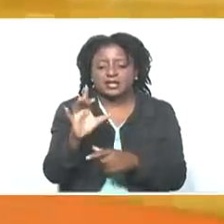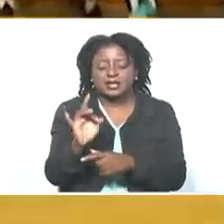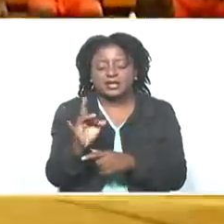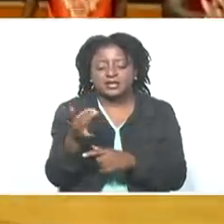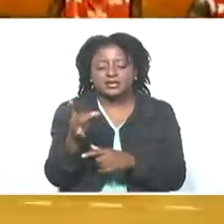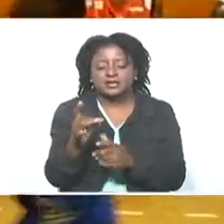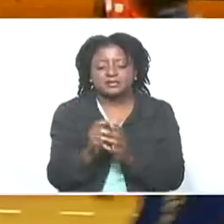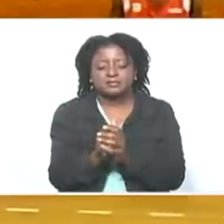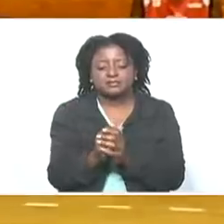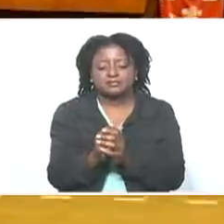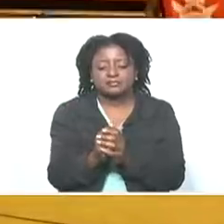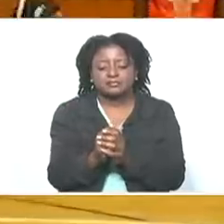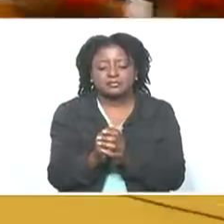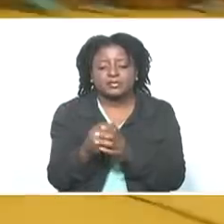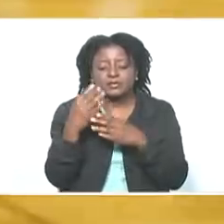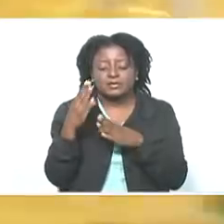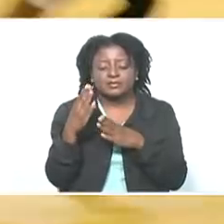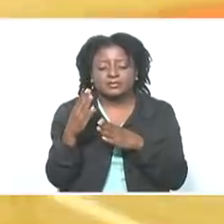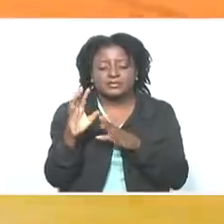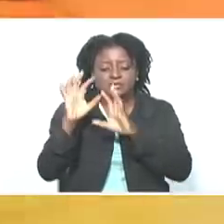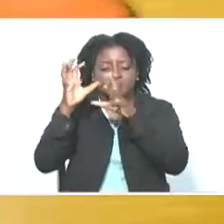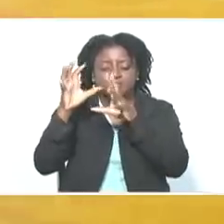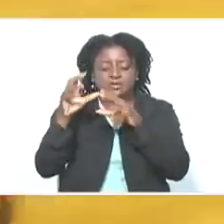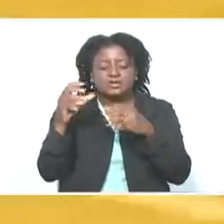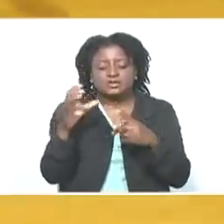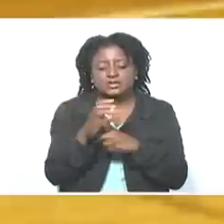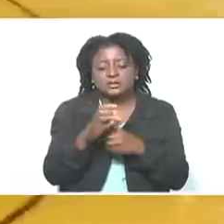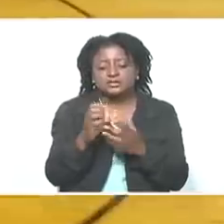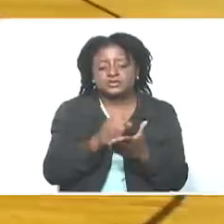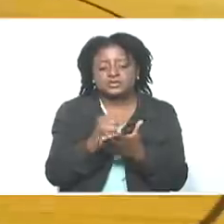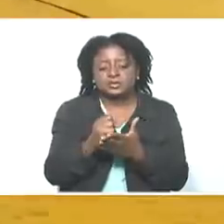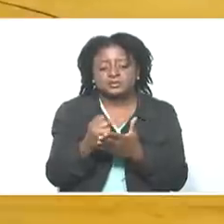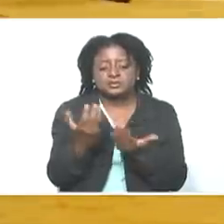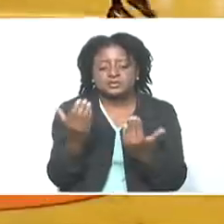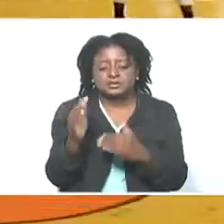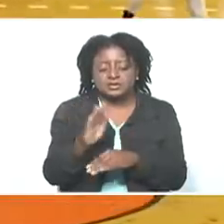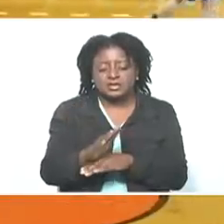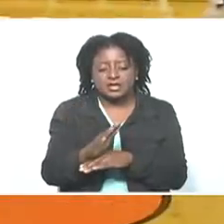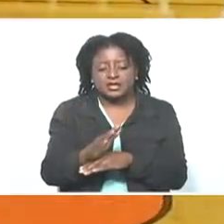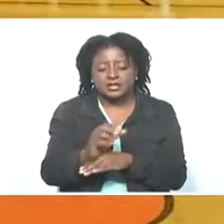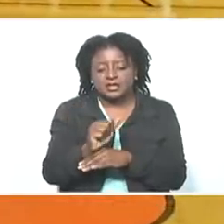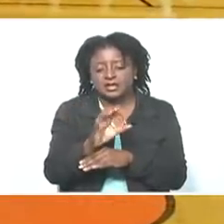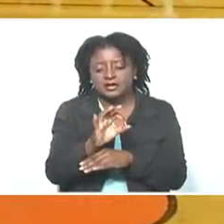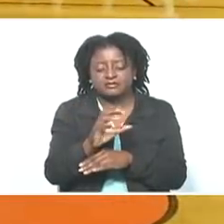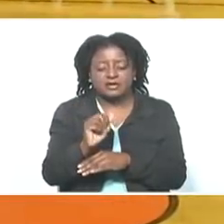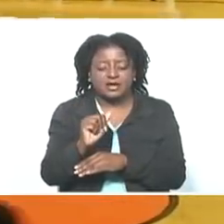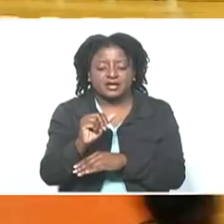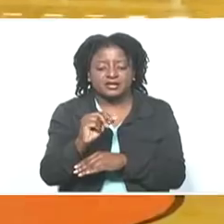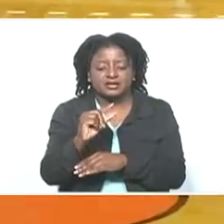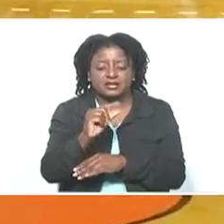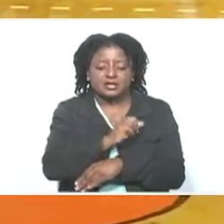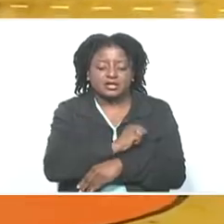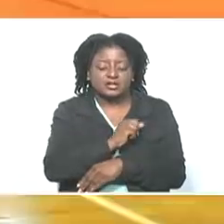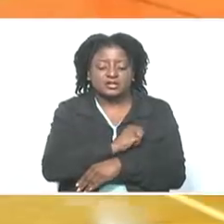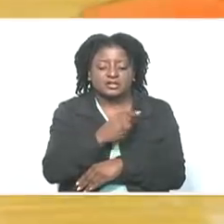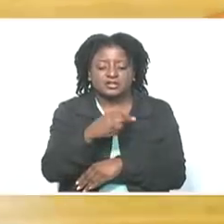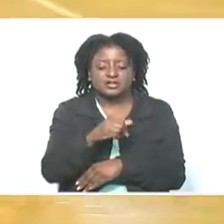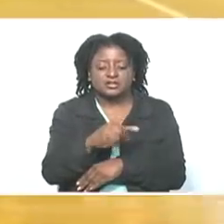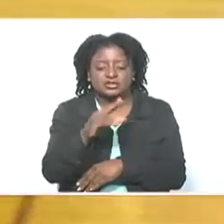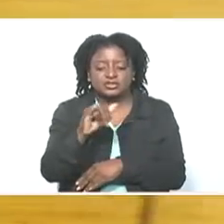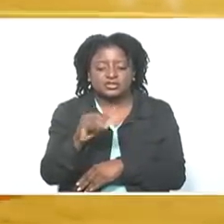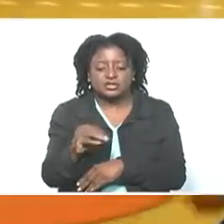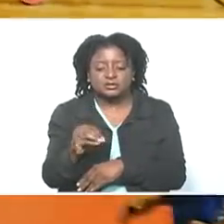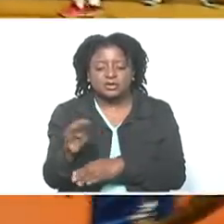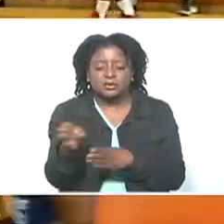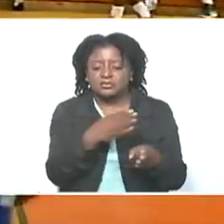7 Championships will be back on the court tonight at the AF Adderley Gym. Up first at 7 Division 2, the defending champion Breezes High